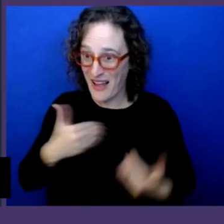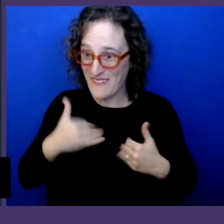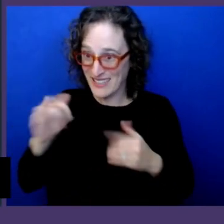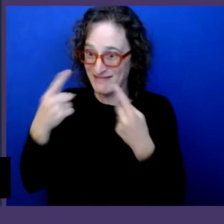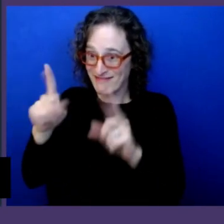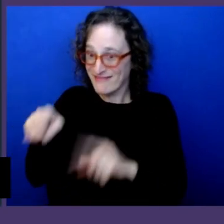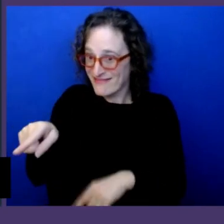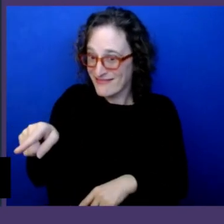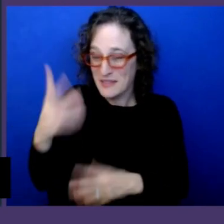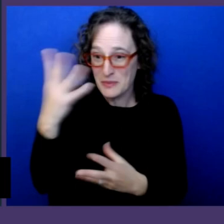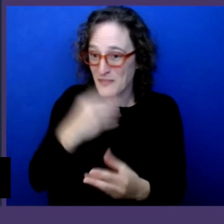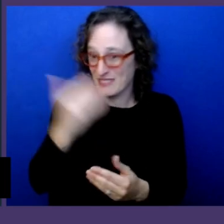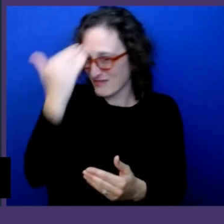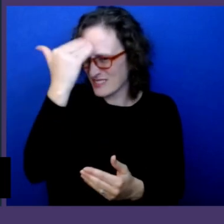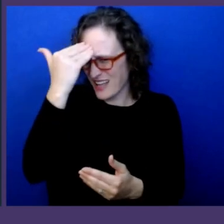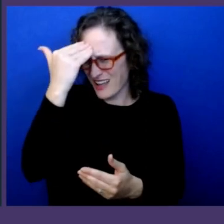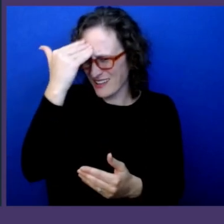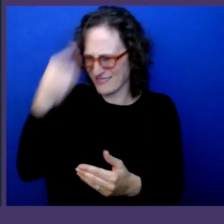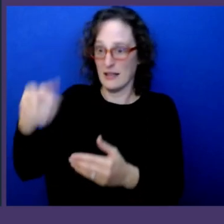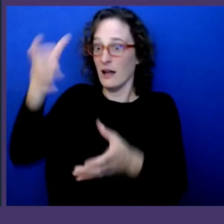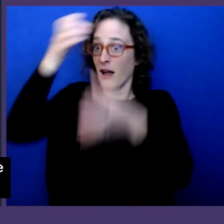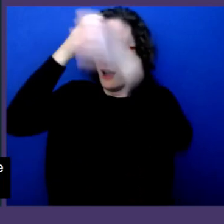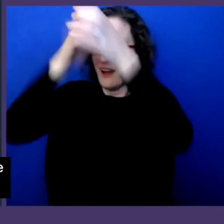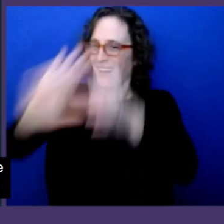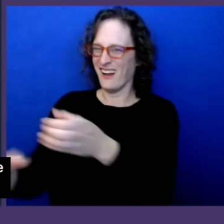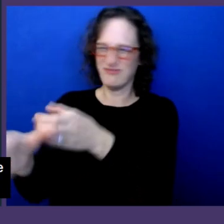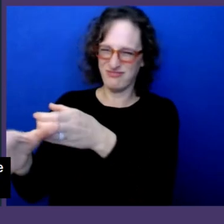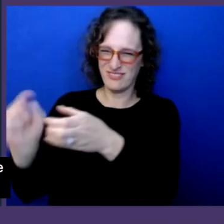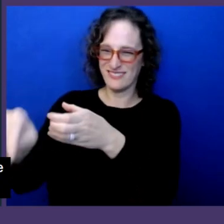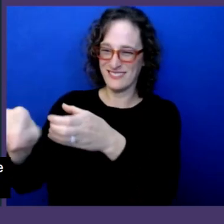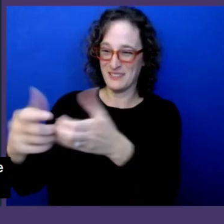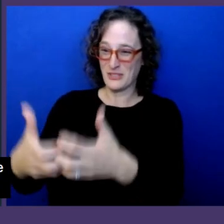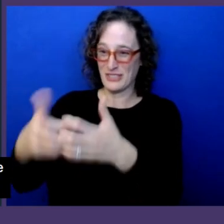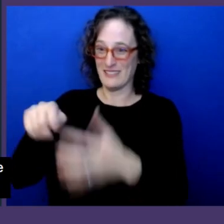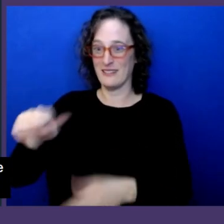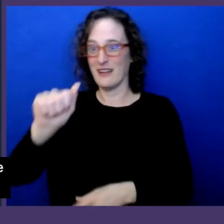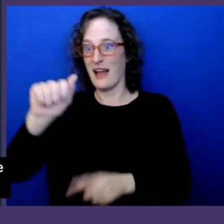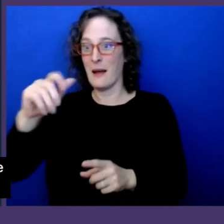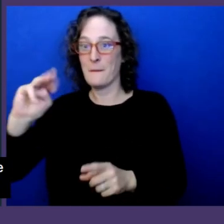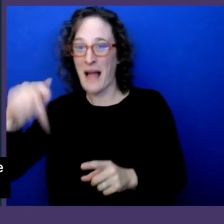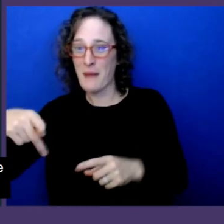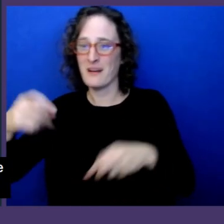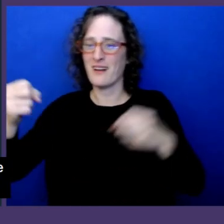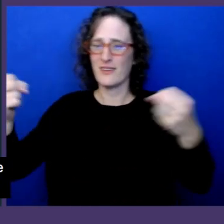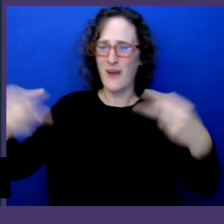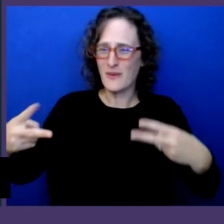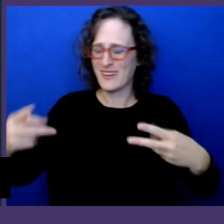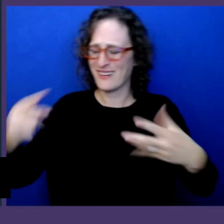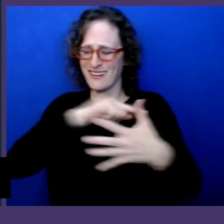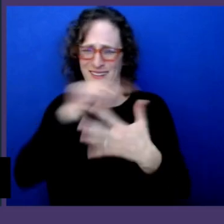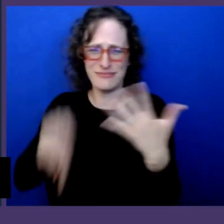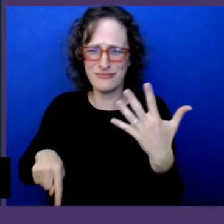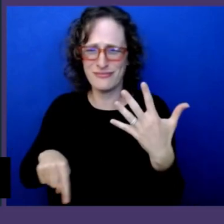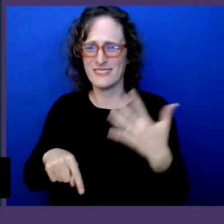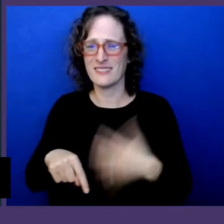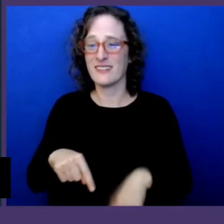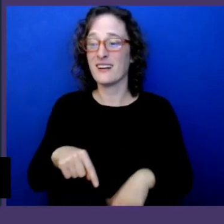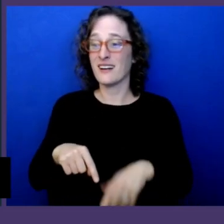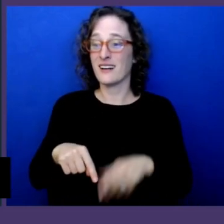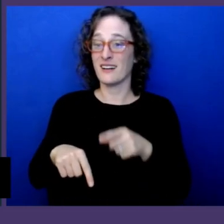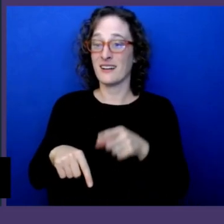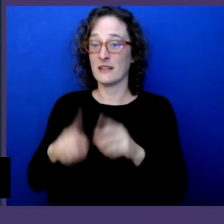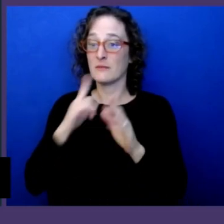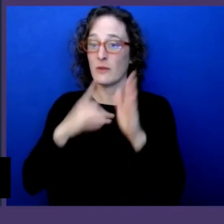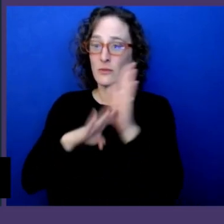can do math, code, and so on. And in addition, there's this thriving ecosystem of everything else that is being built and incorporated into